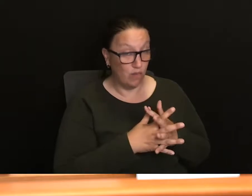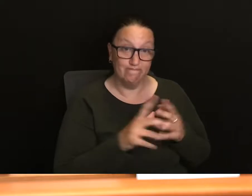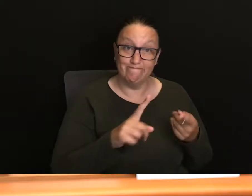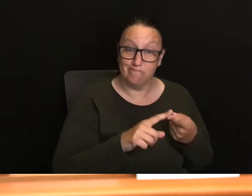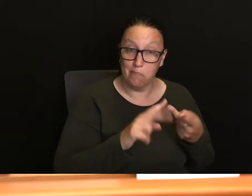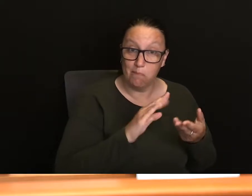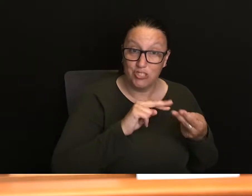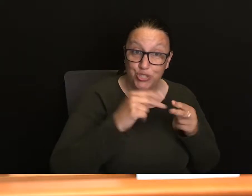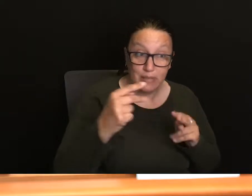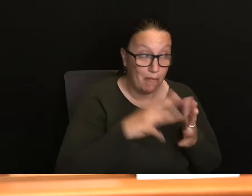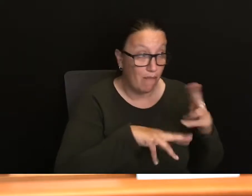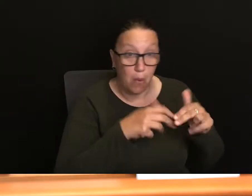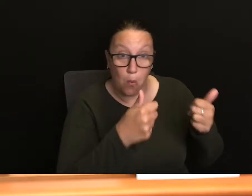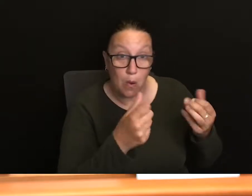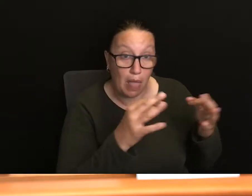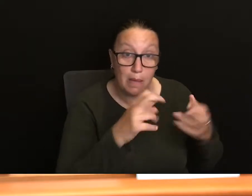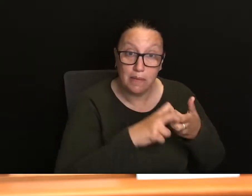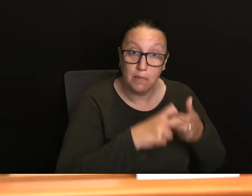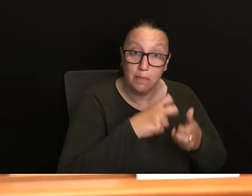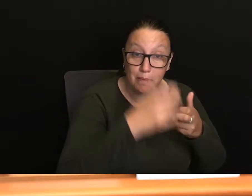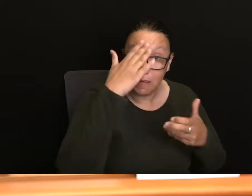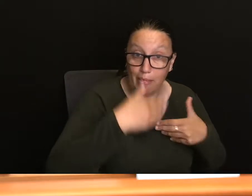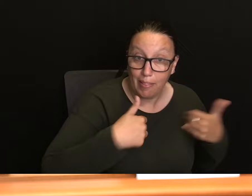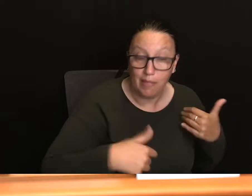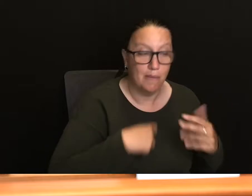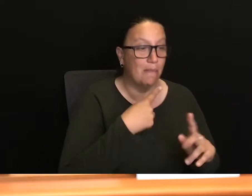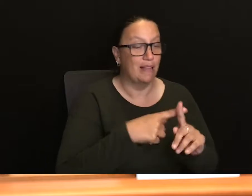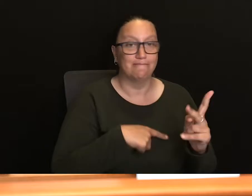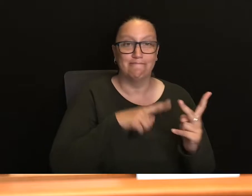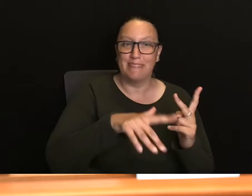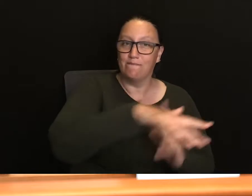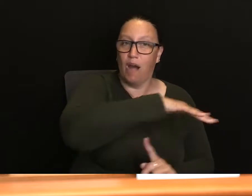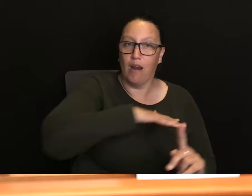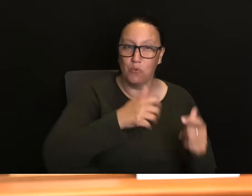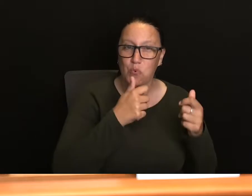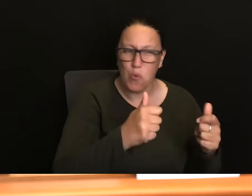their biology, genetics, and the environment in which they live and grow.